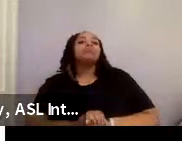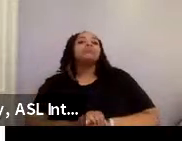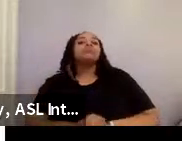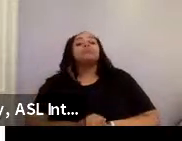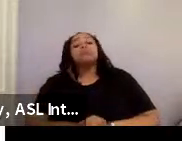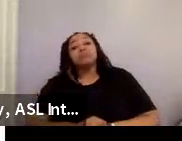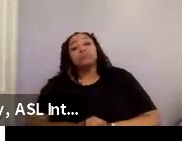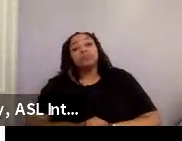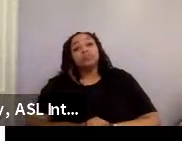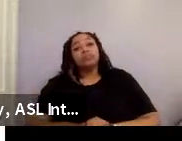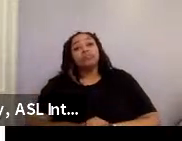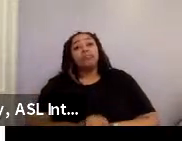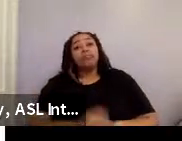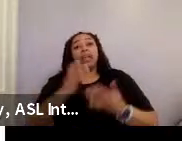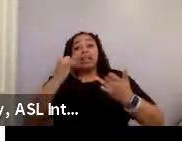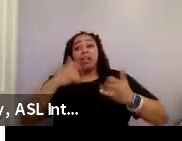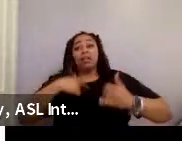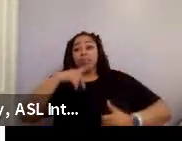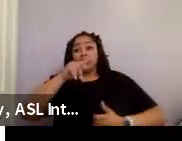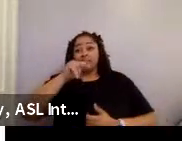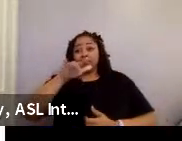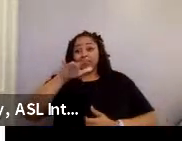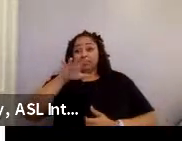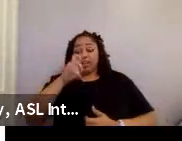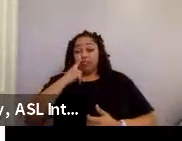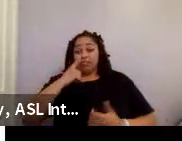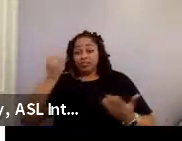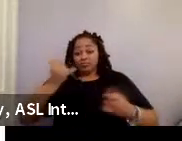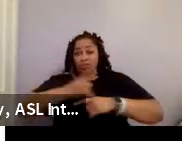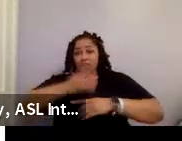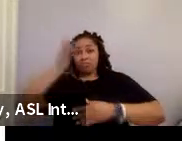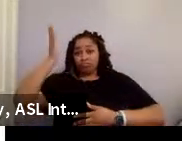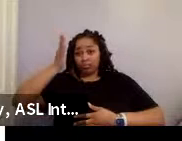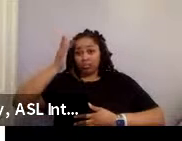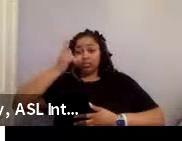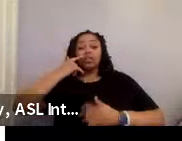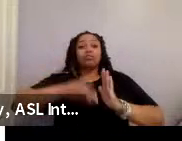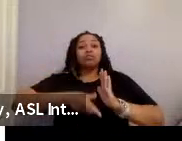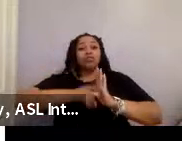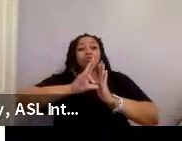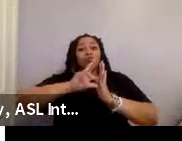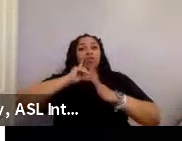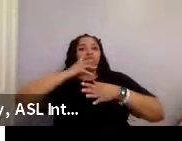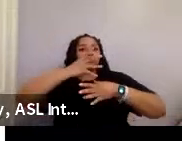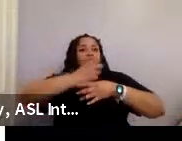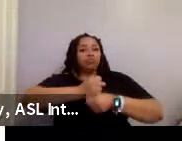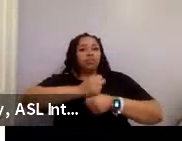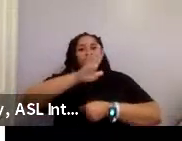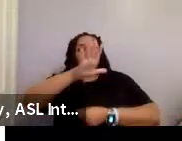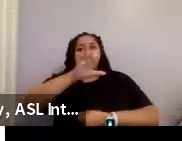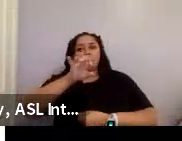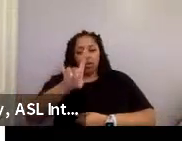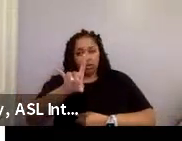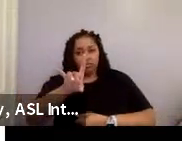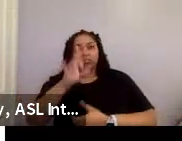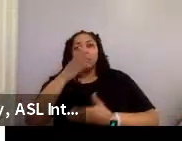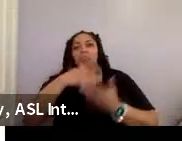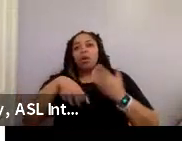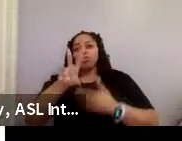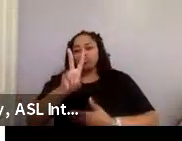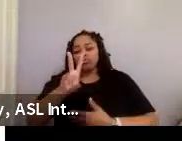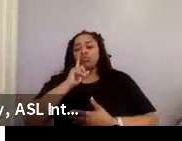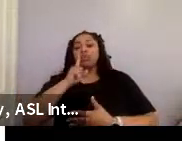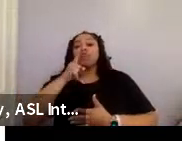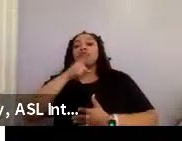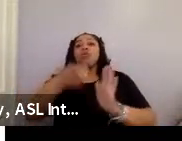We are now at the title slide for today's presentation. It is the review of the revised 508 standards, Part 2, Requirements